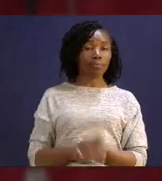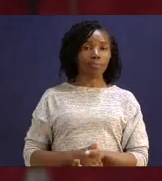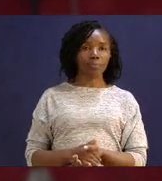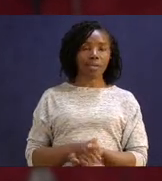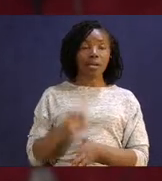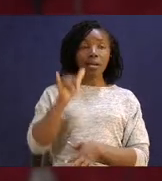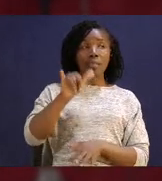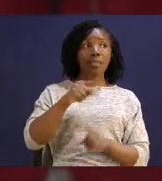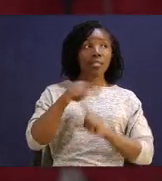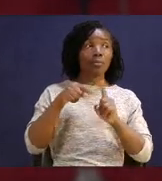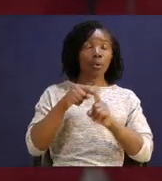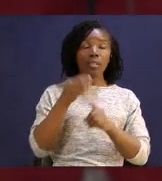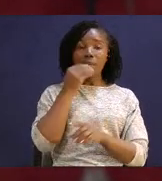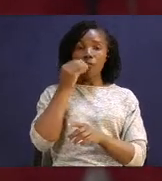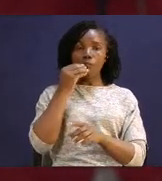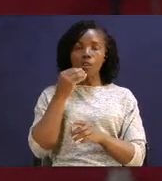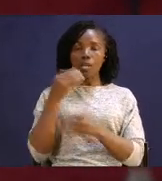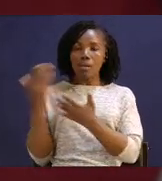So that's when the food showed up,